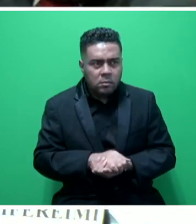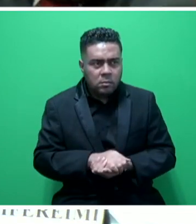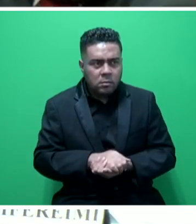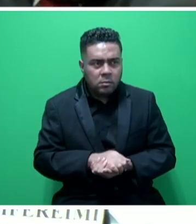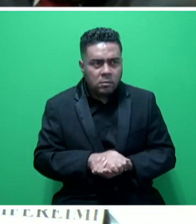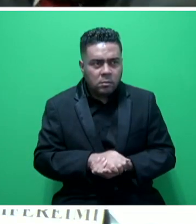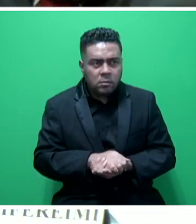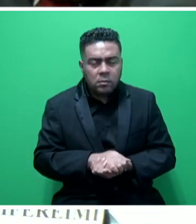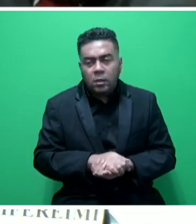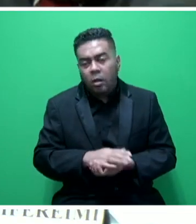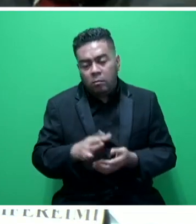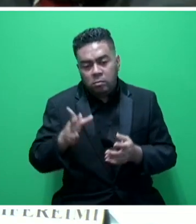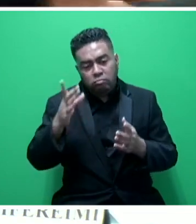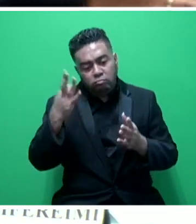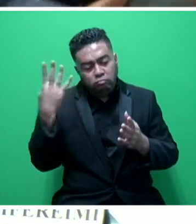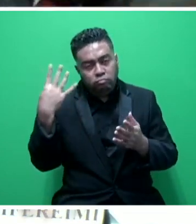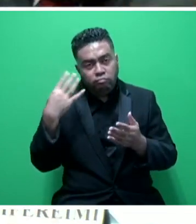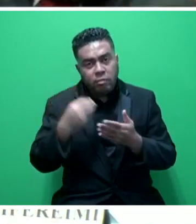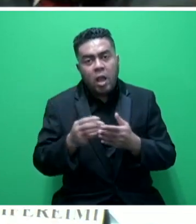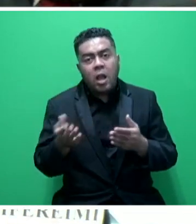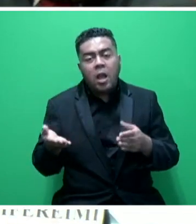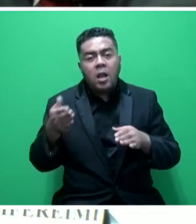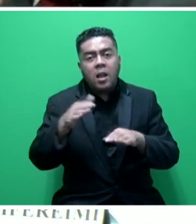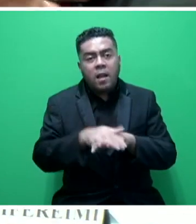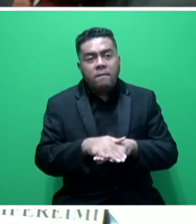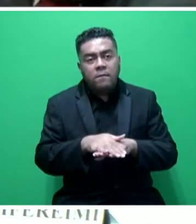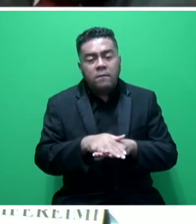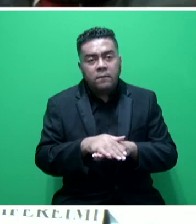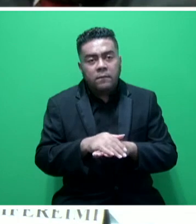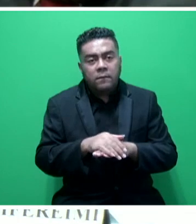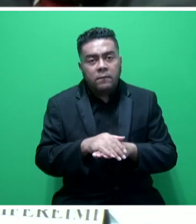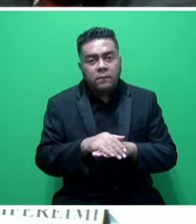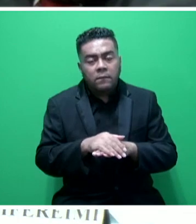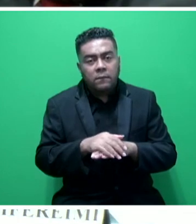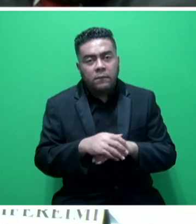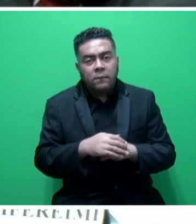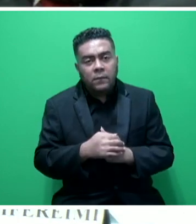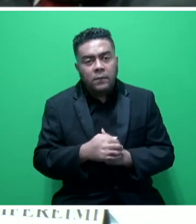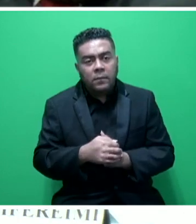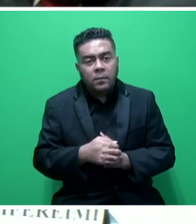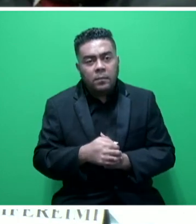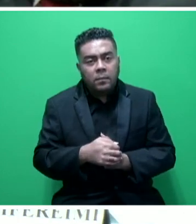over a certain period of time, covering all the sectors and all the